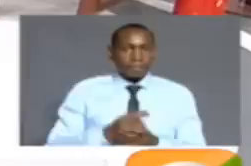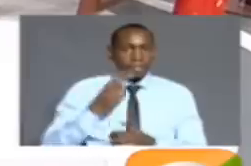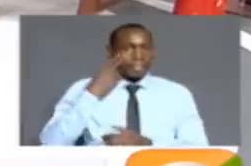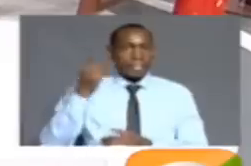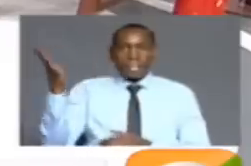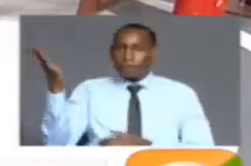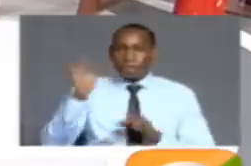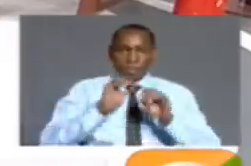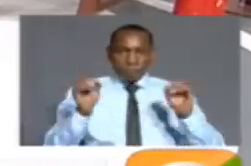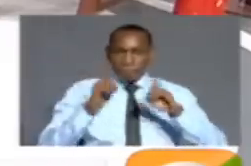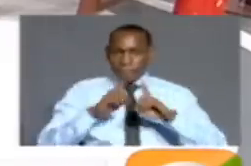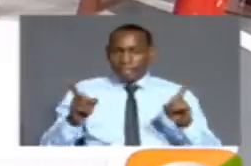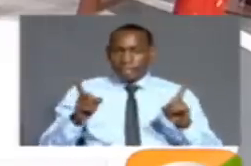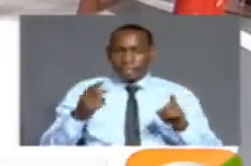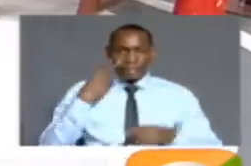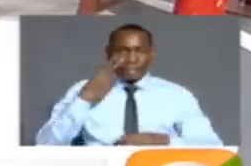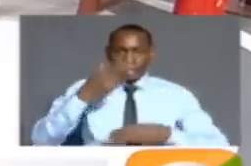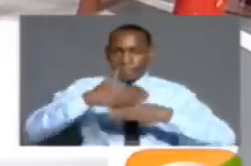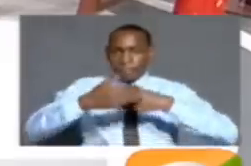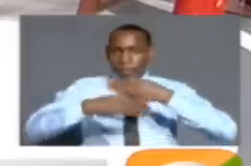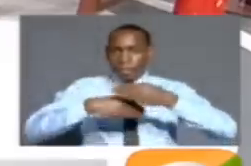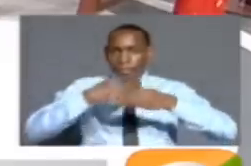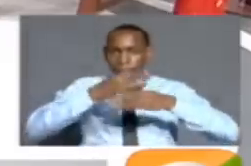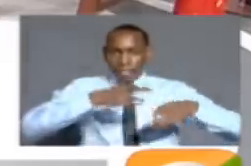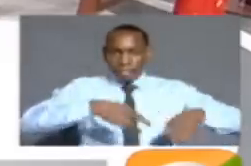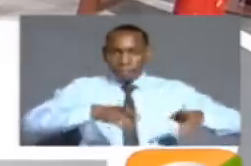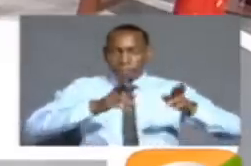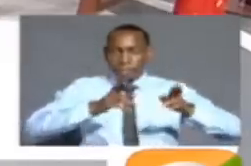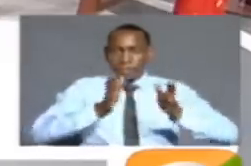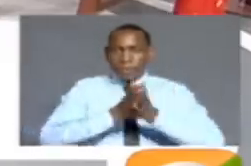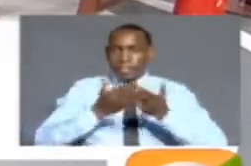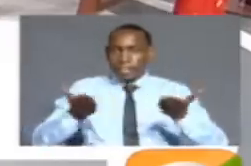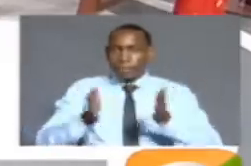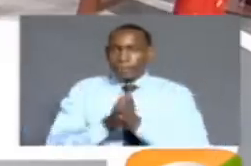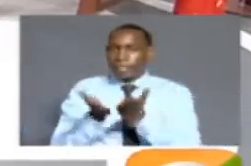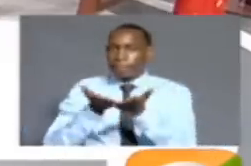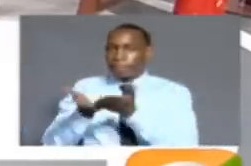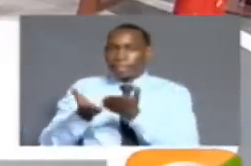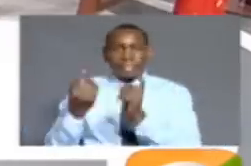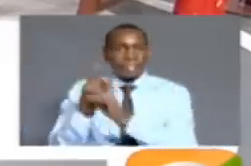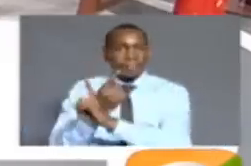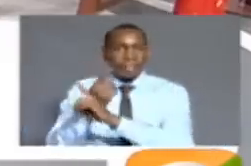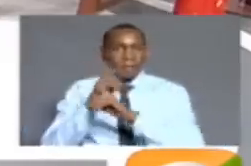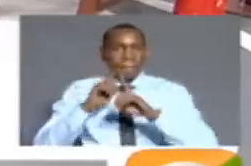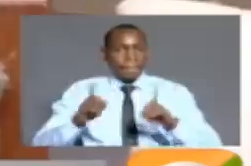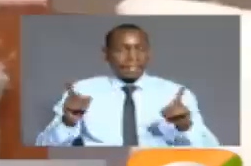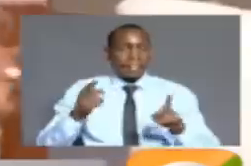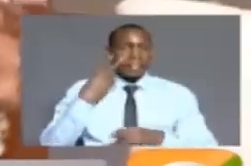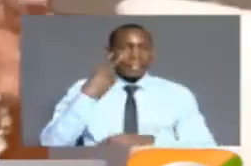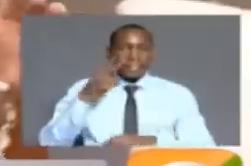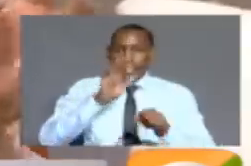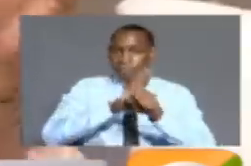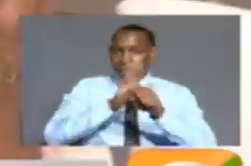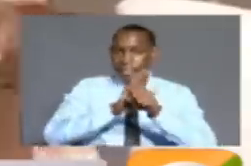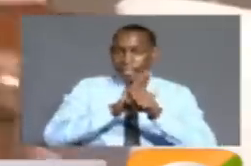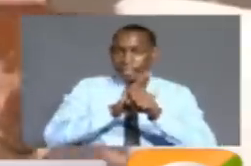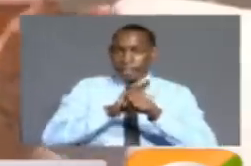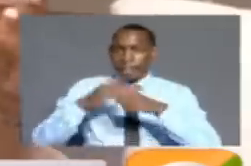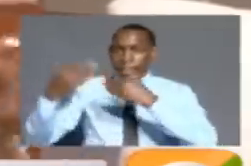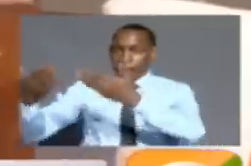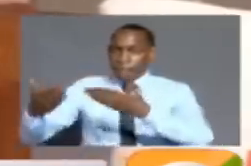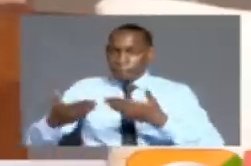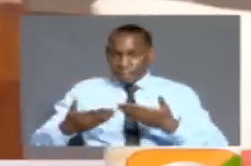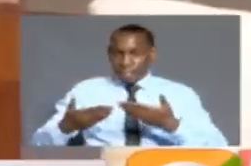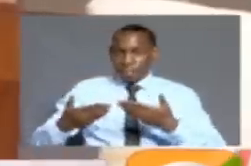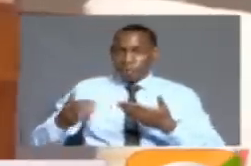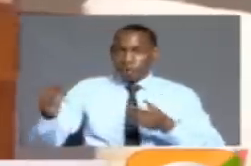hawking, but businesses? I've seen them building roads or whatever with some businesses and all that. However, you see a lot of... They bring their own